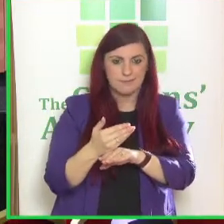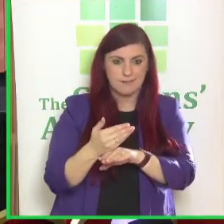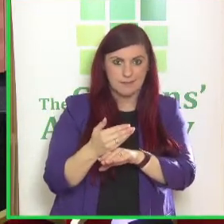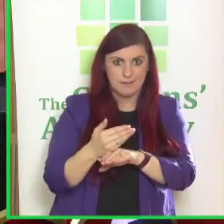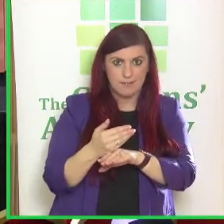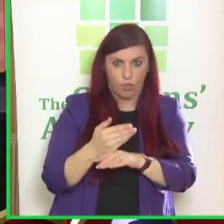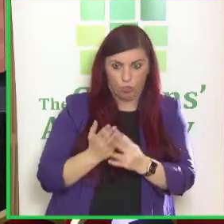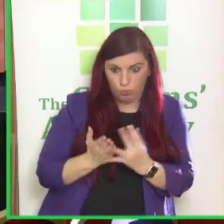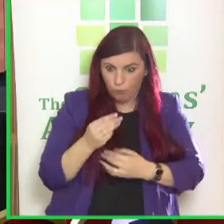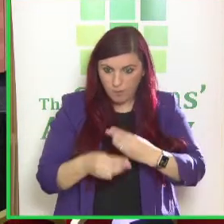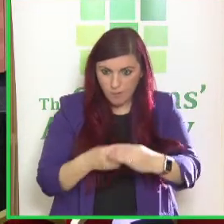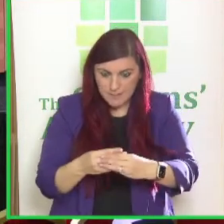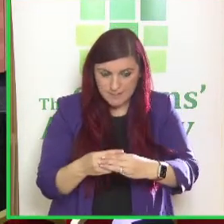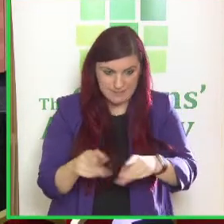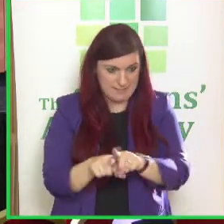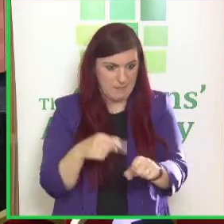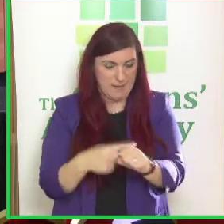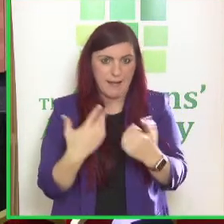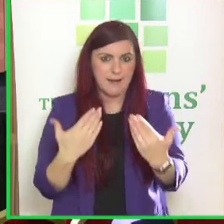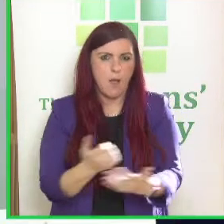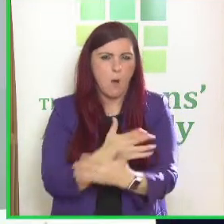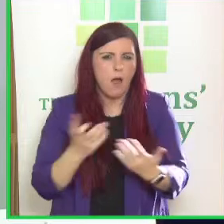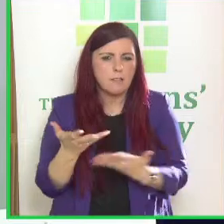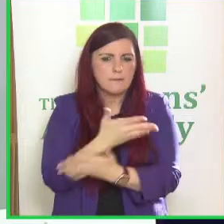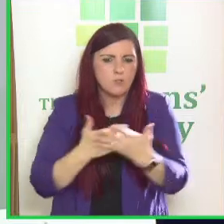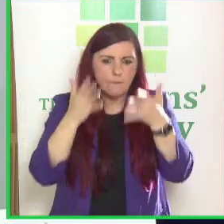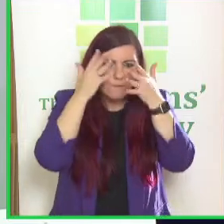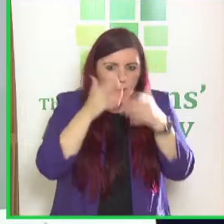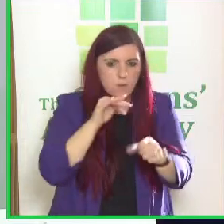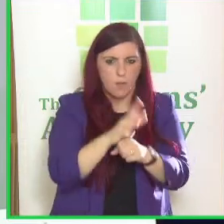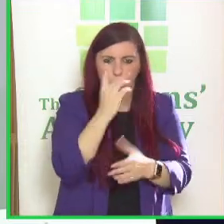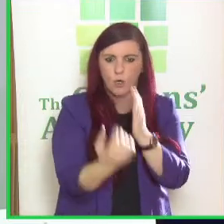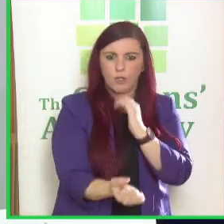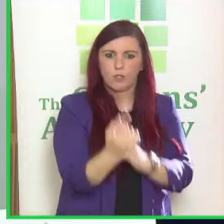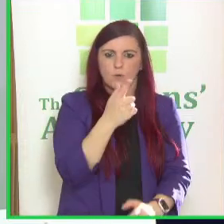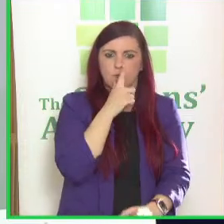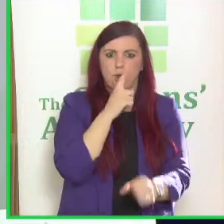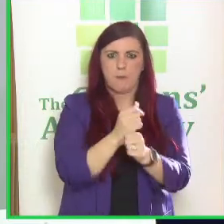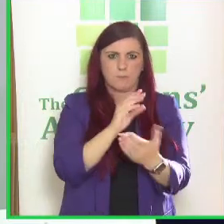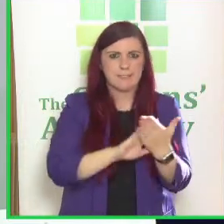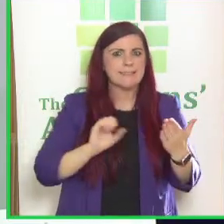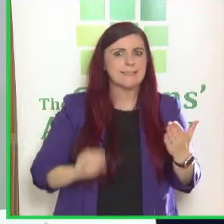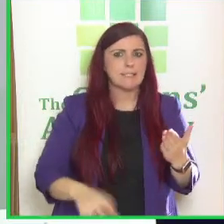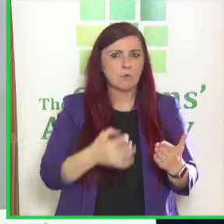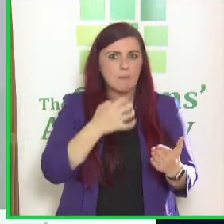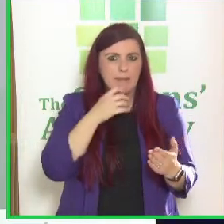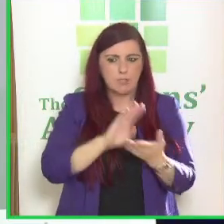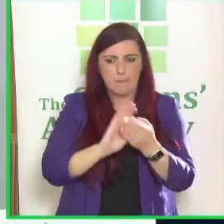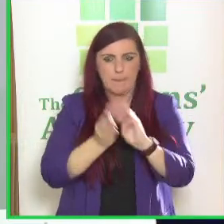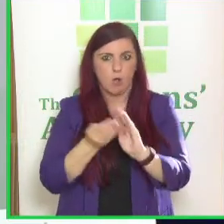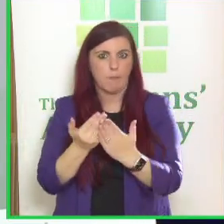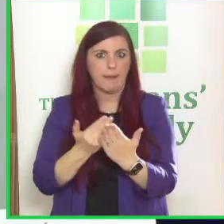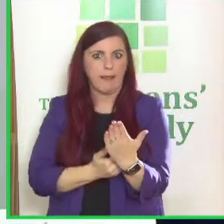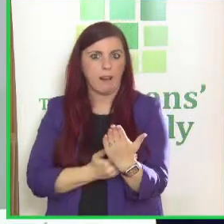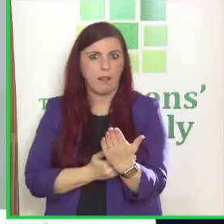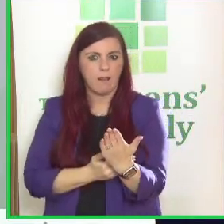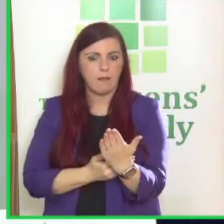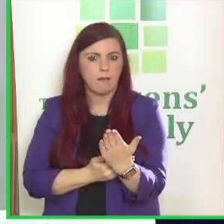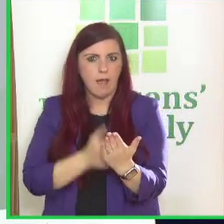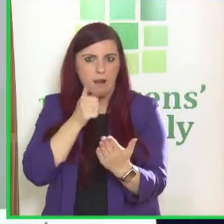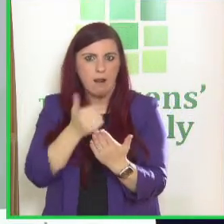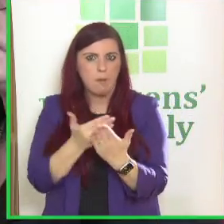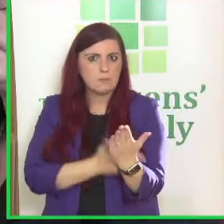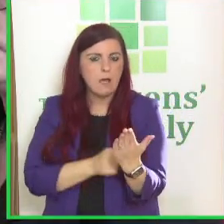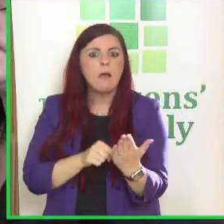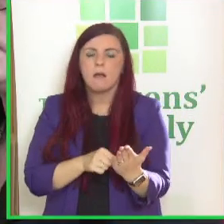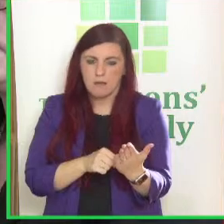of our debate on it, a lot of discussion tends to focus in on the one issue around decriminalisation, legalisation. It's really important for us as the